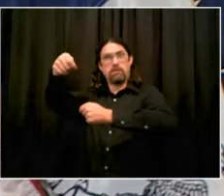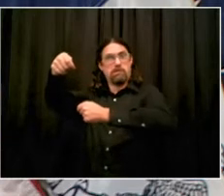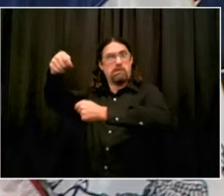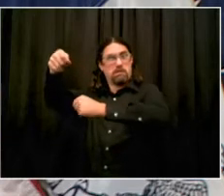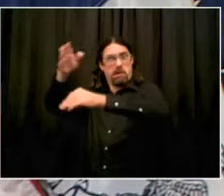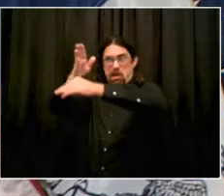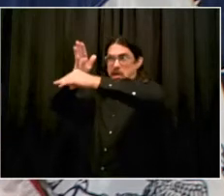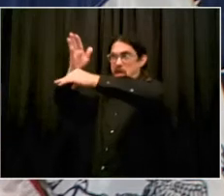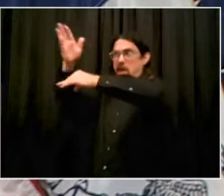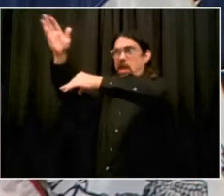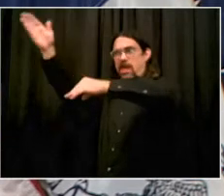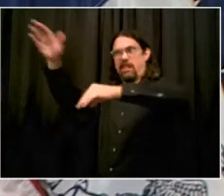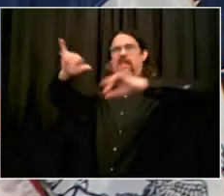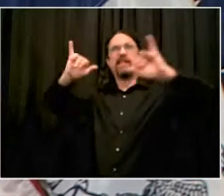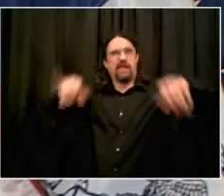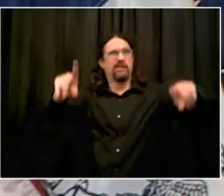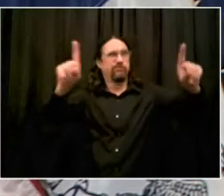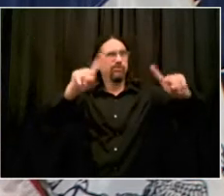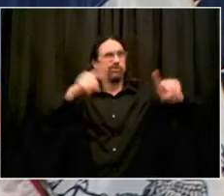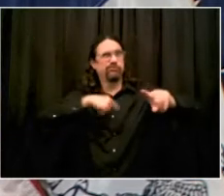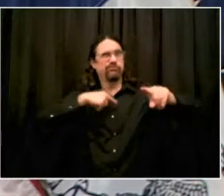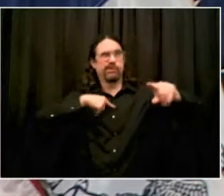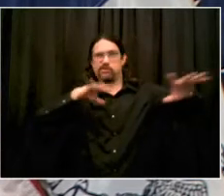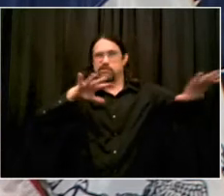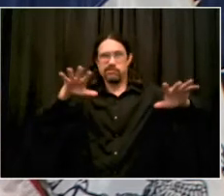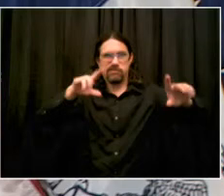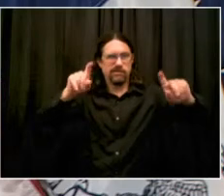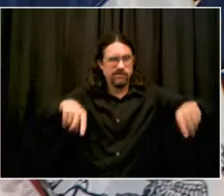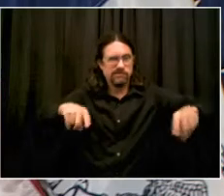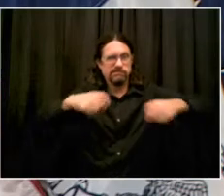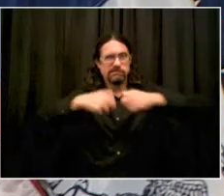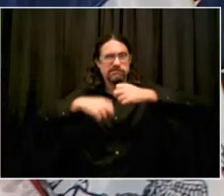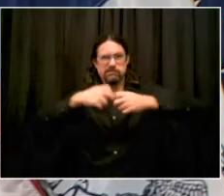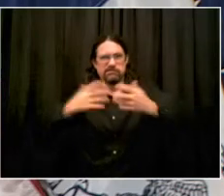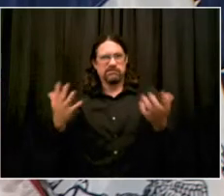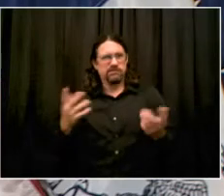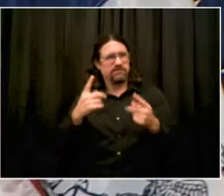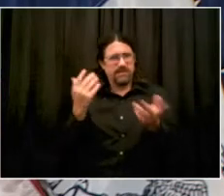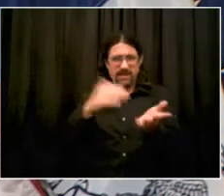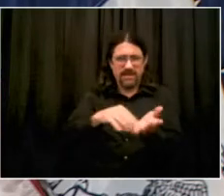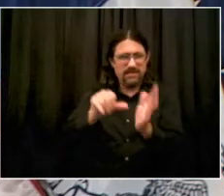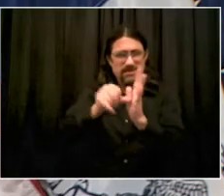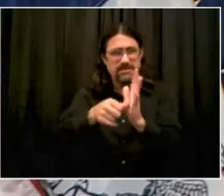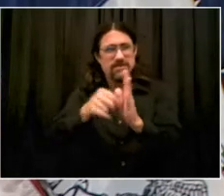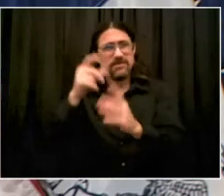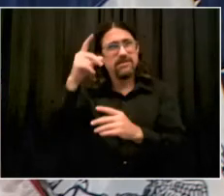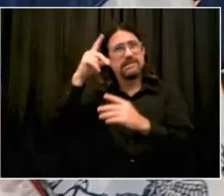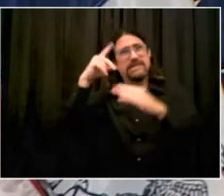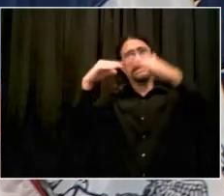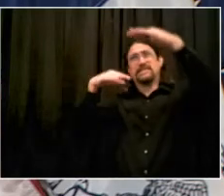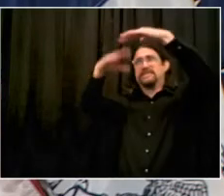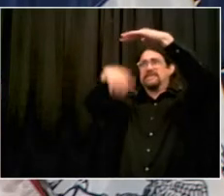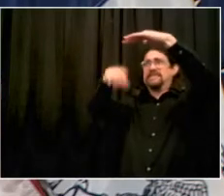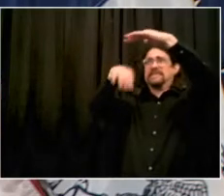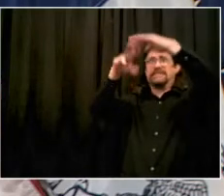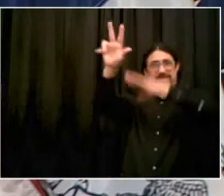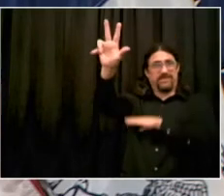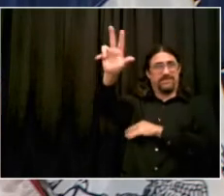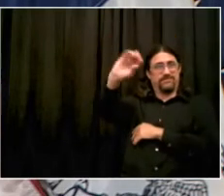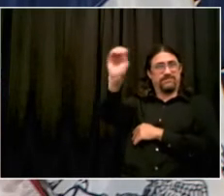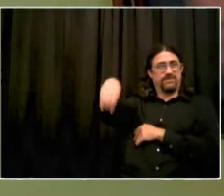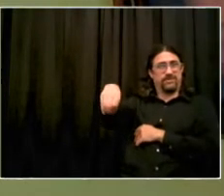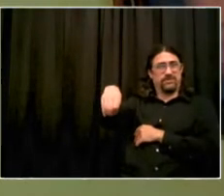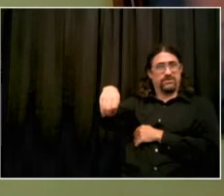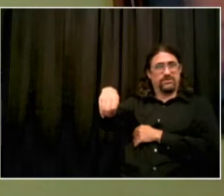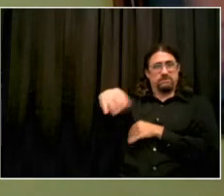to that? Sure. I want to touch on the 2 points that were raised in that second question. One is this question about when